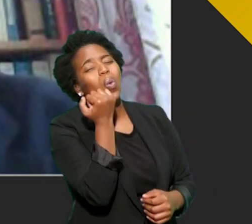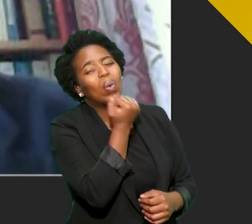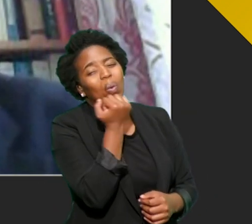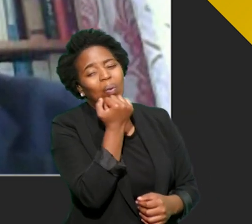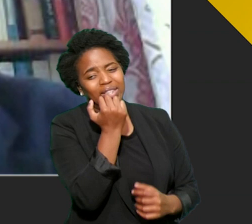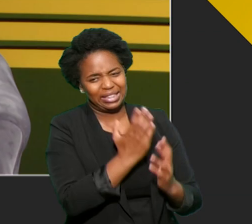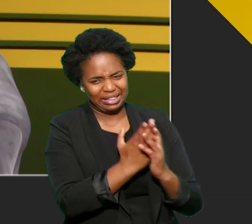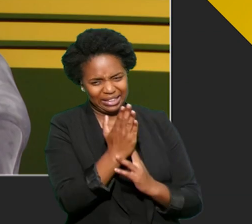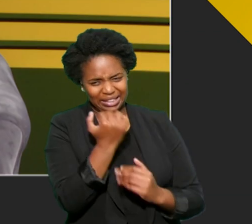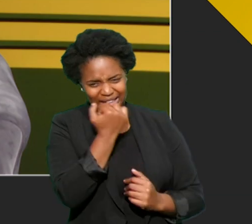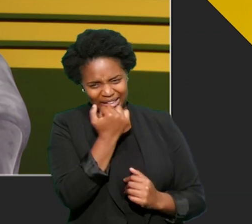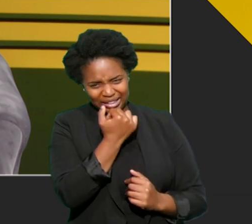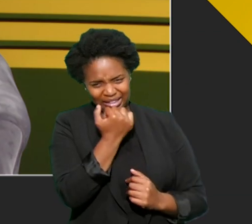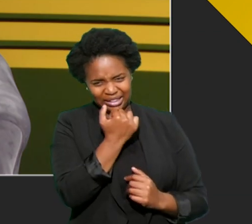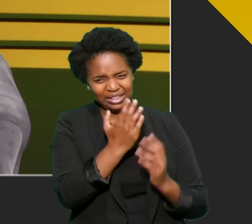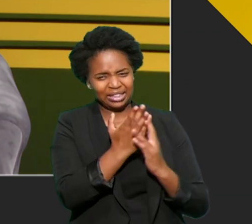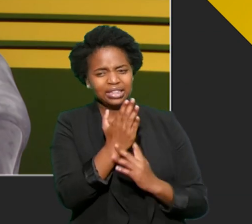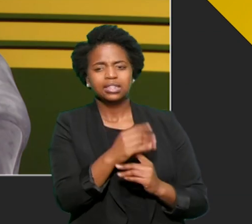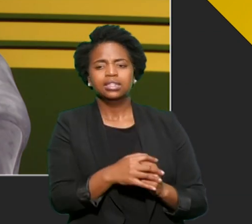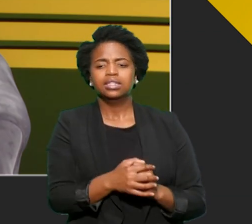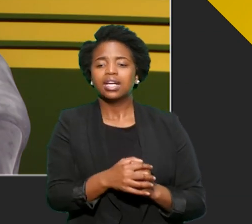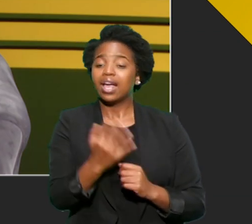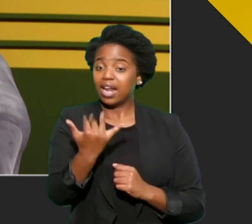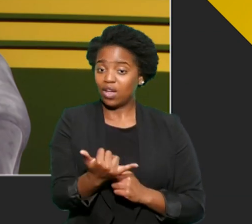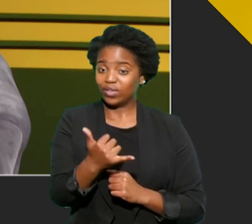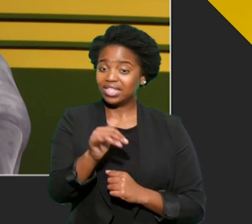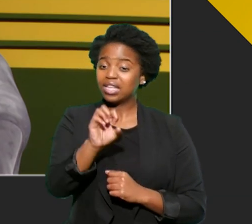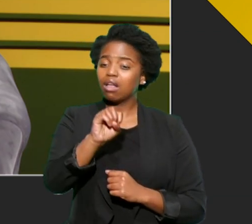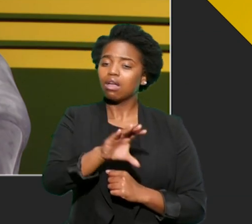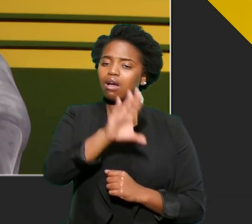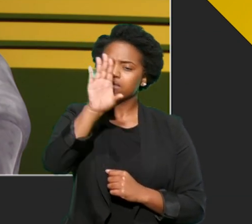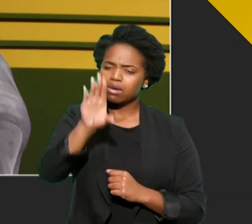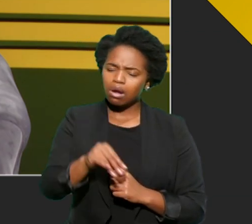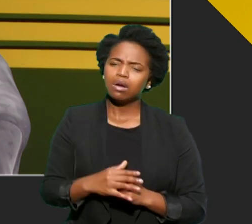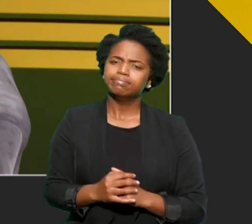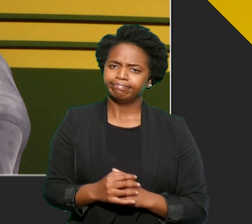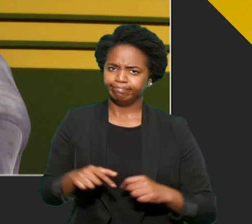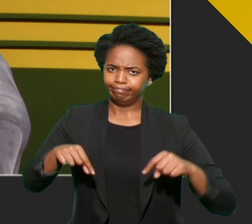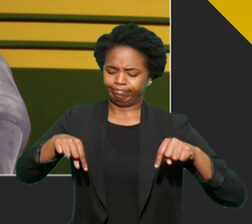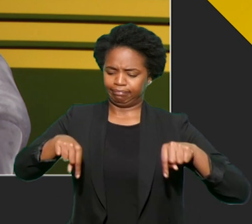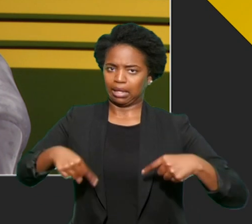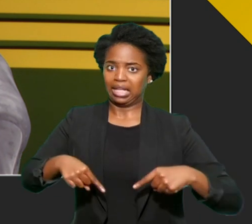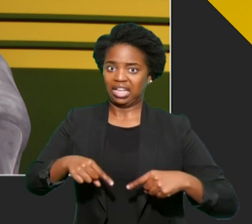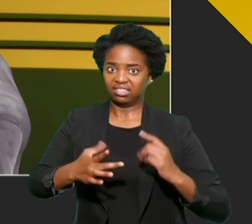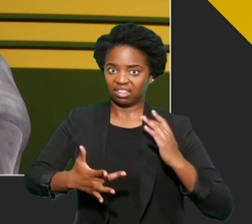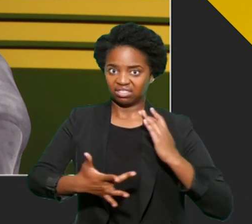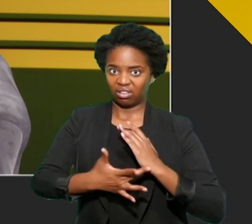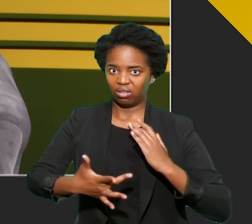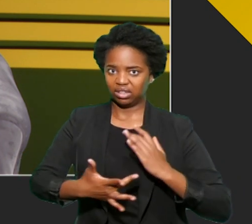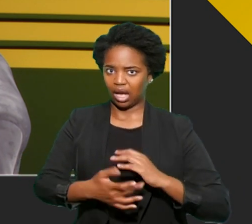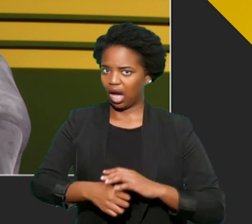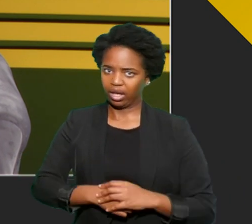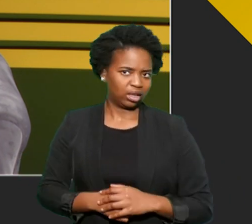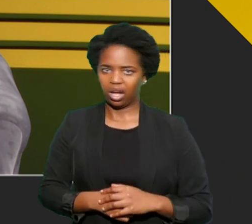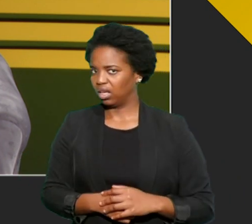to interject right there. I mean, we have a South Africa that is really sometimes afraid of the technology because they don't understand it.